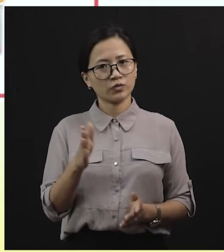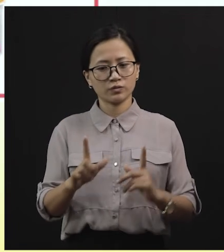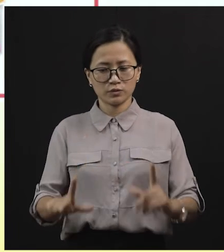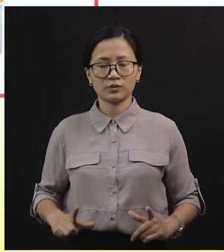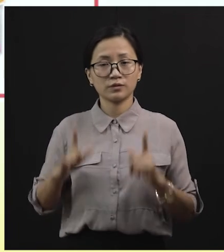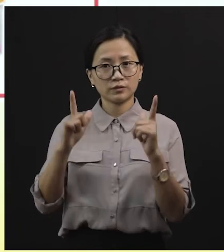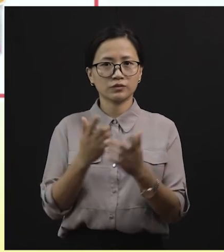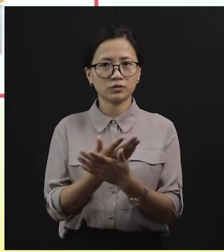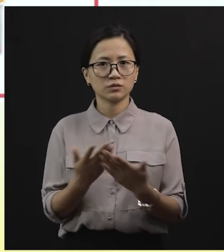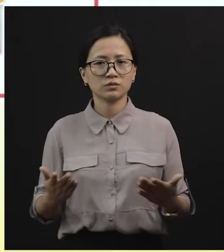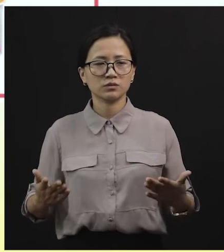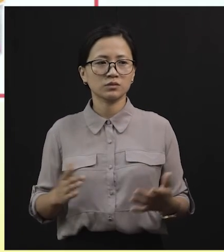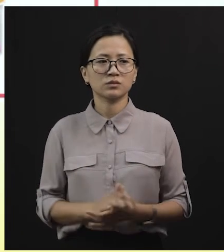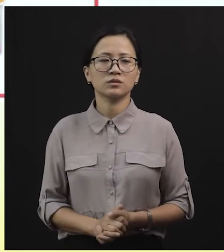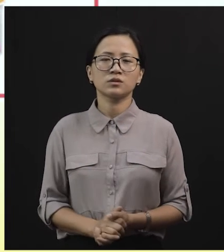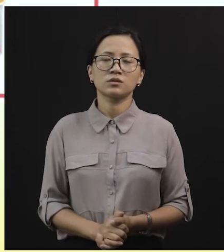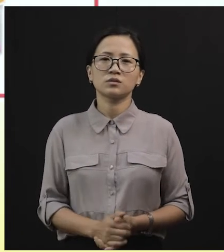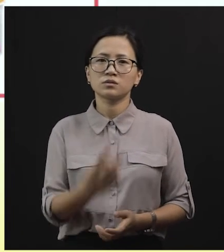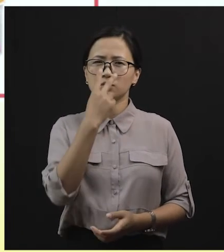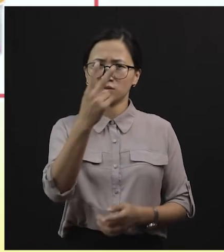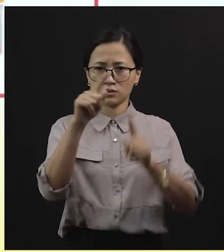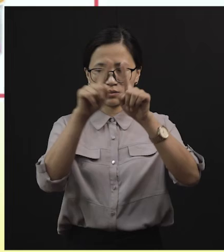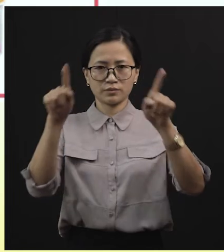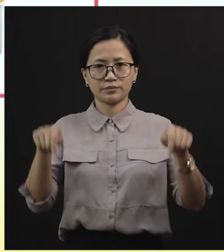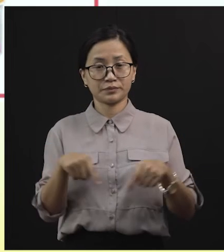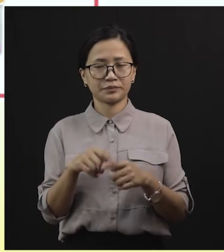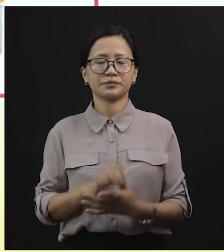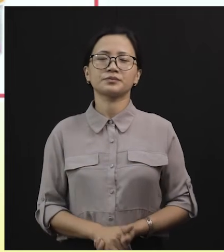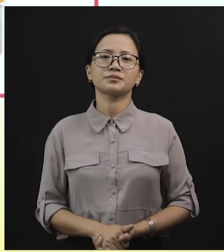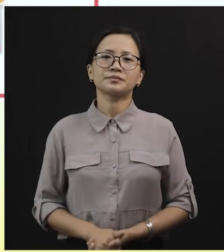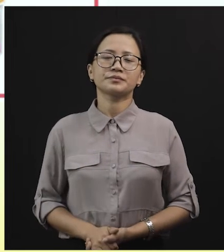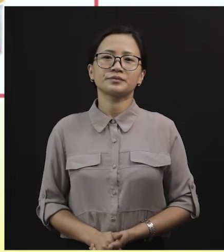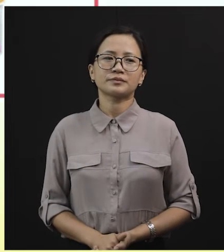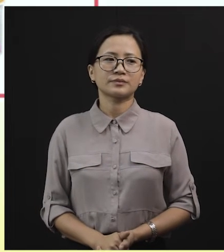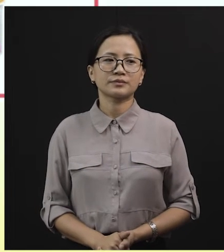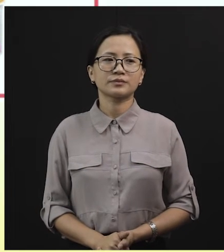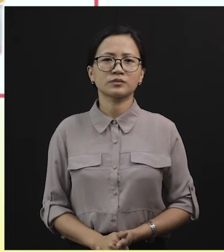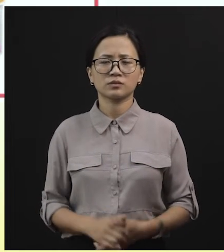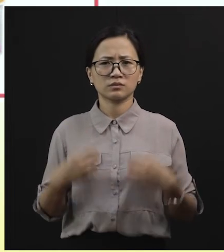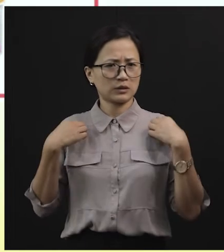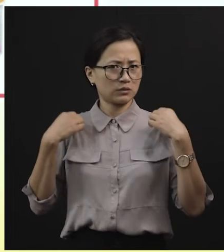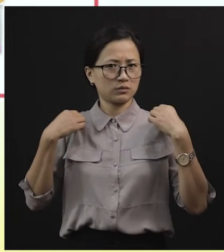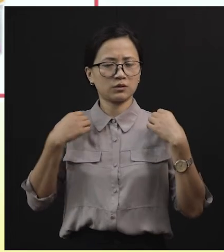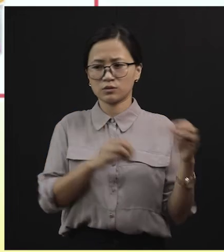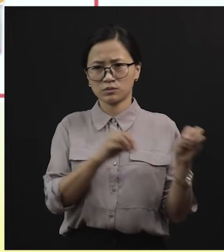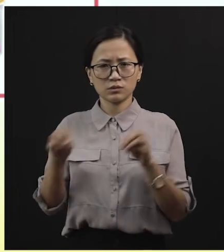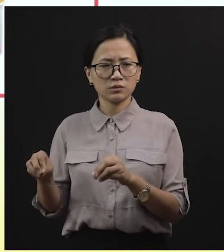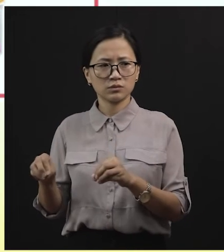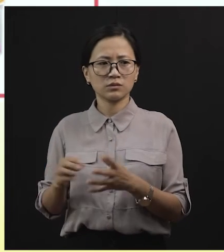See here, you can see the pictures, right? Can the sweater move, the